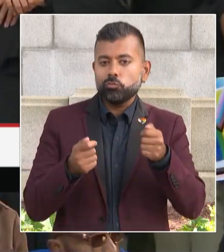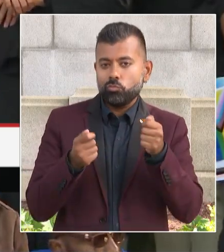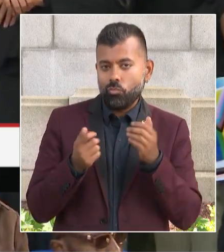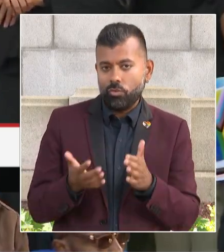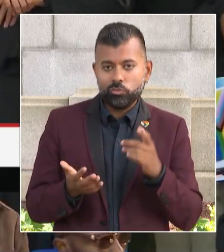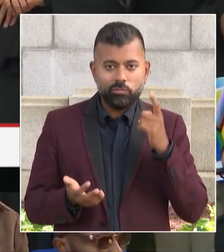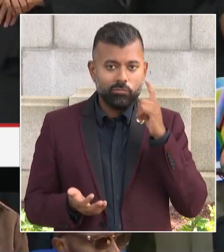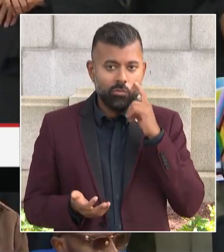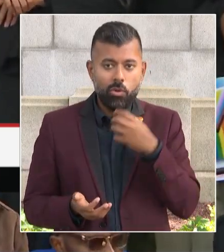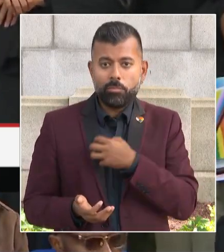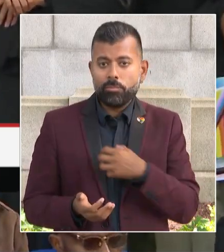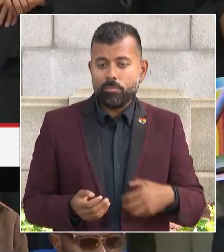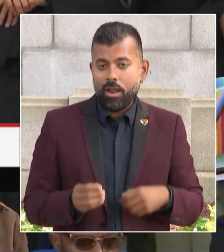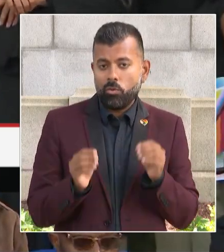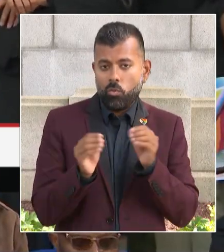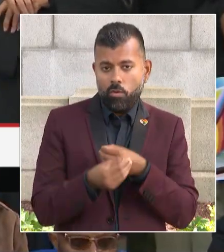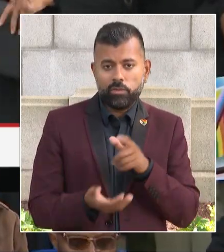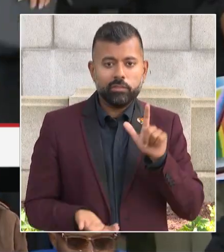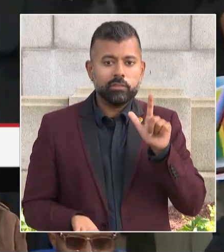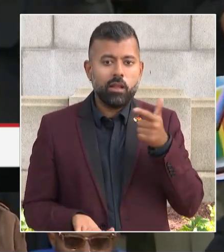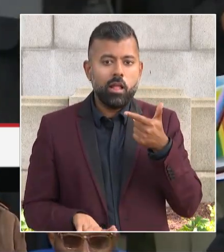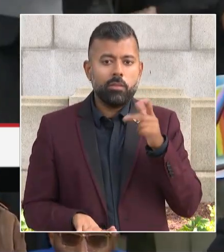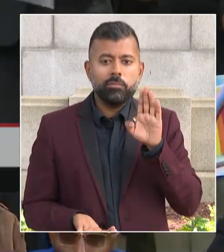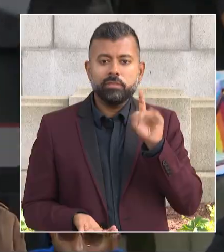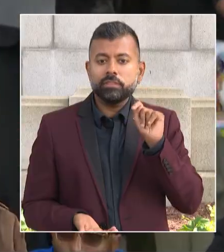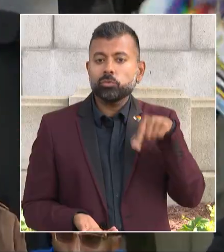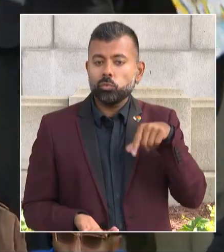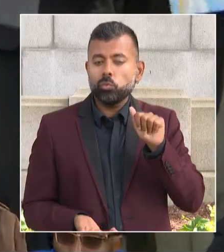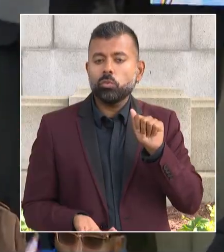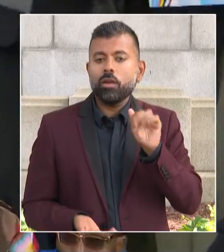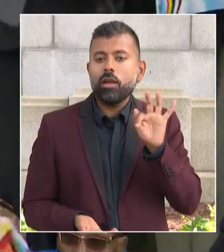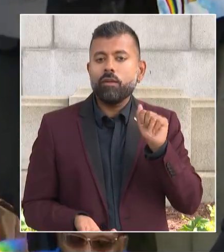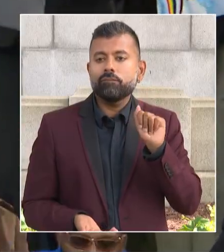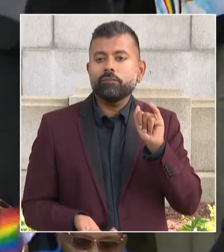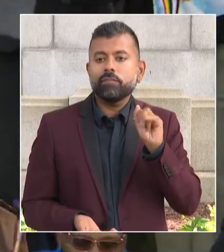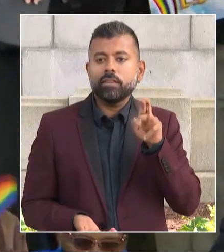Bowser administration, and happy World Pride!